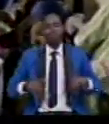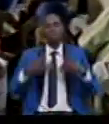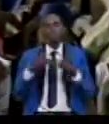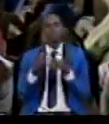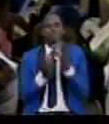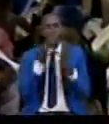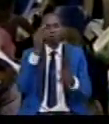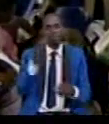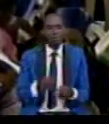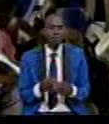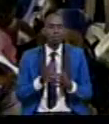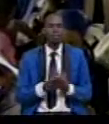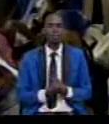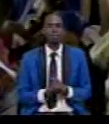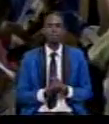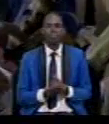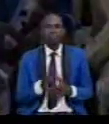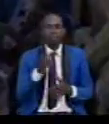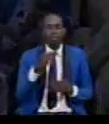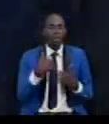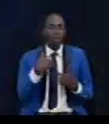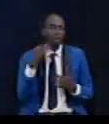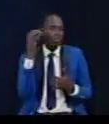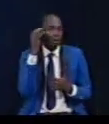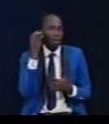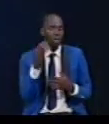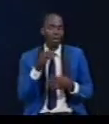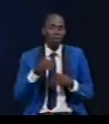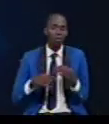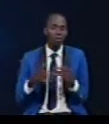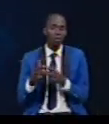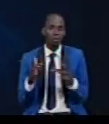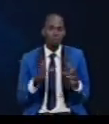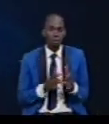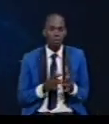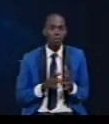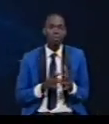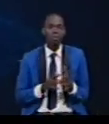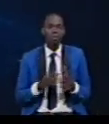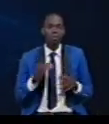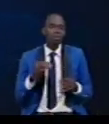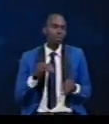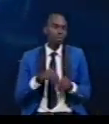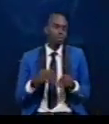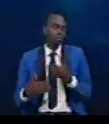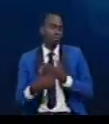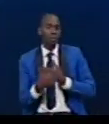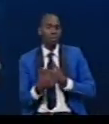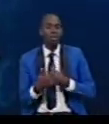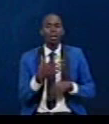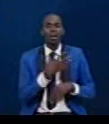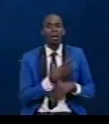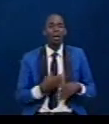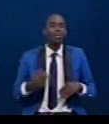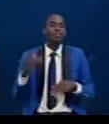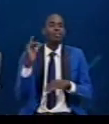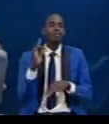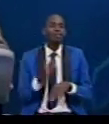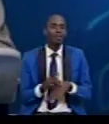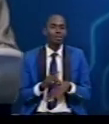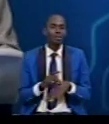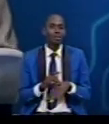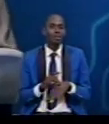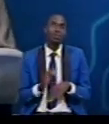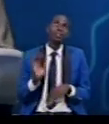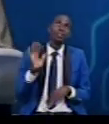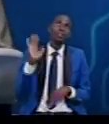had heard of Jesus, came in the press behind and touched his